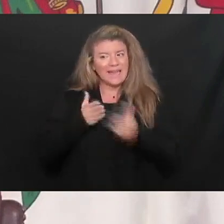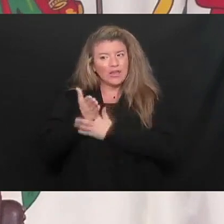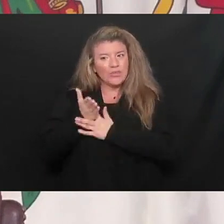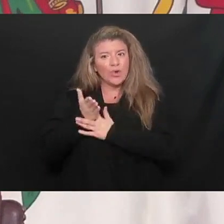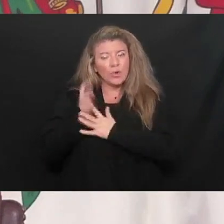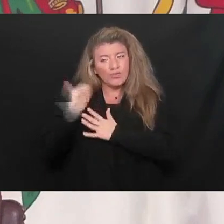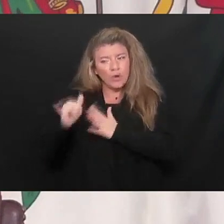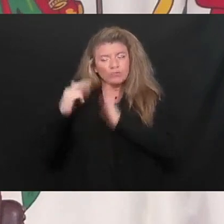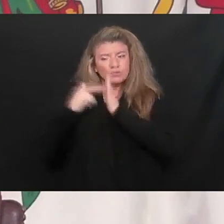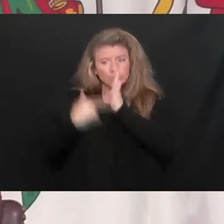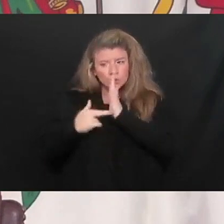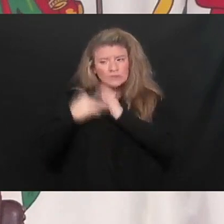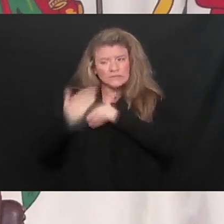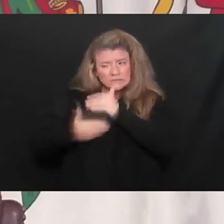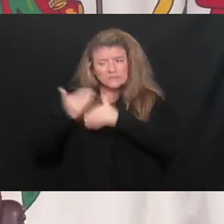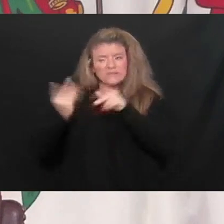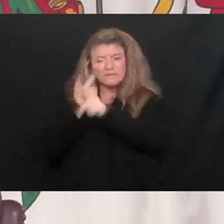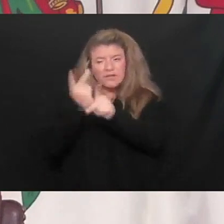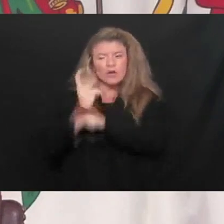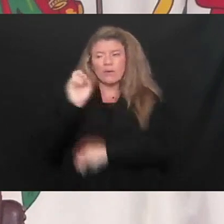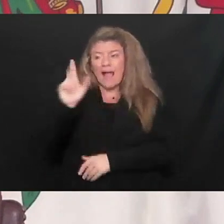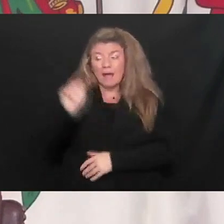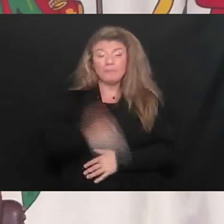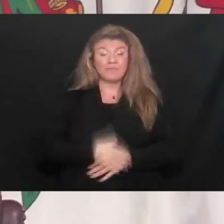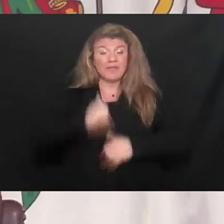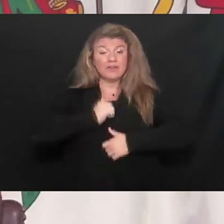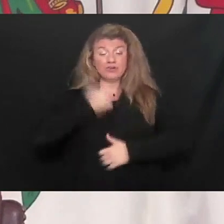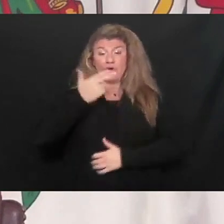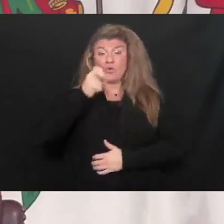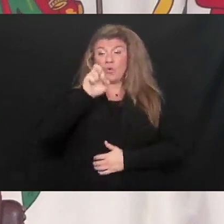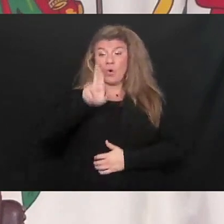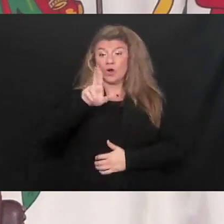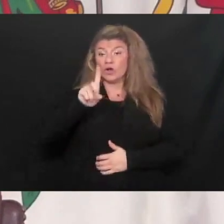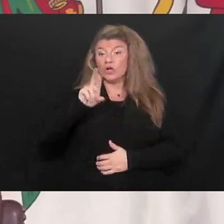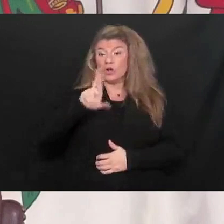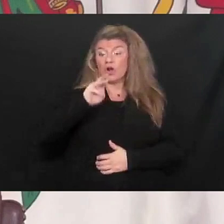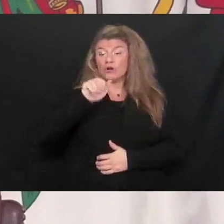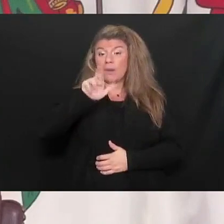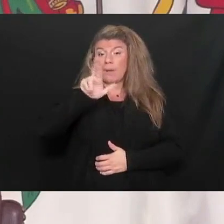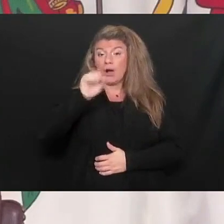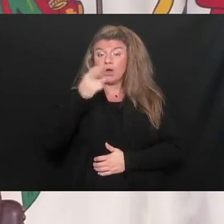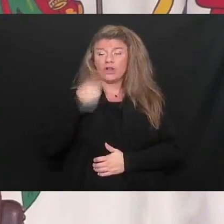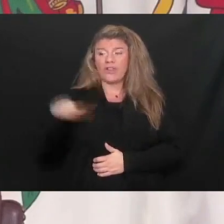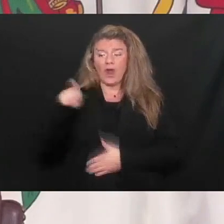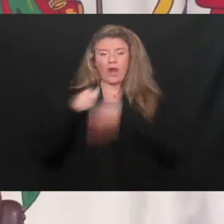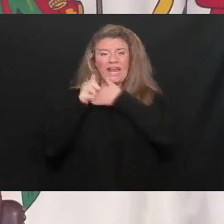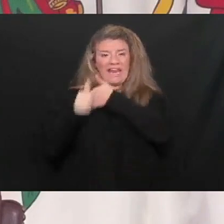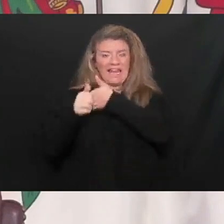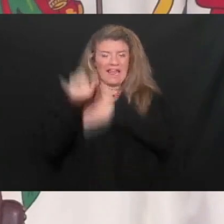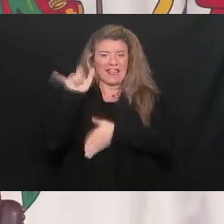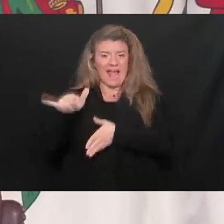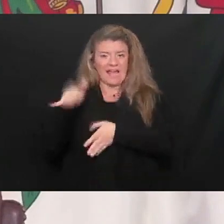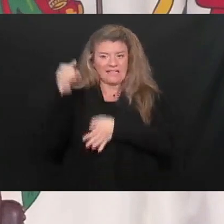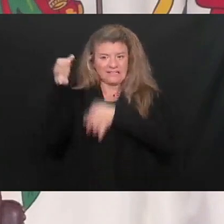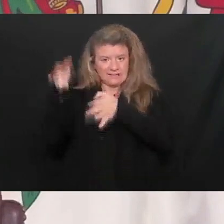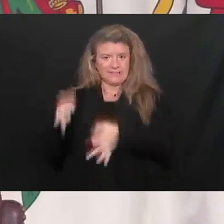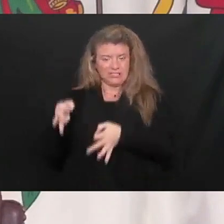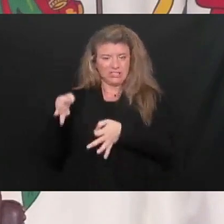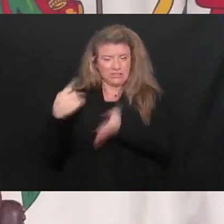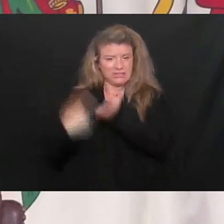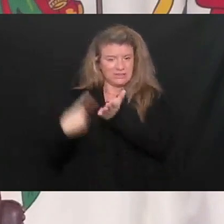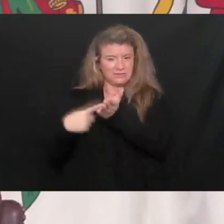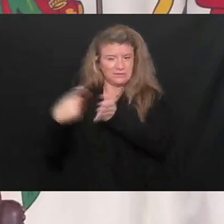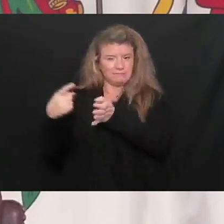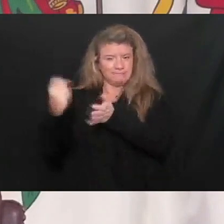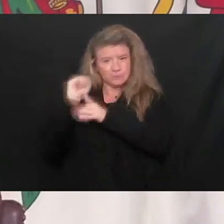we're trying every way. General Hoyer and Dr. Marsh are leading the charge, and absolutely, you know,